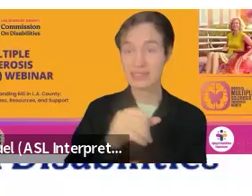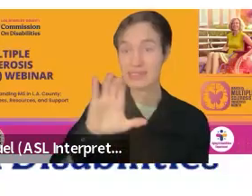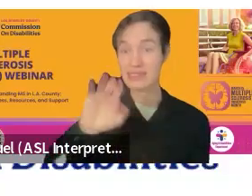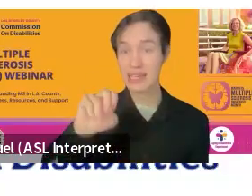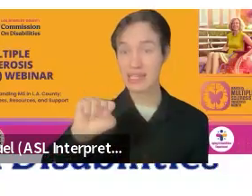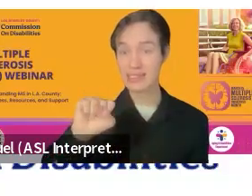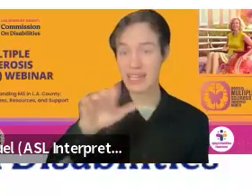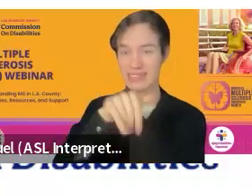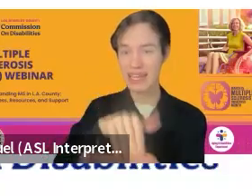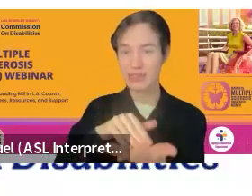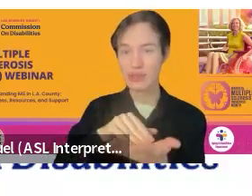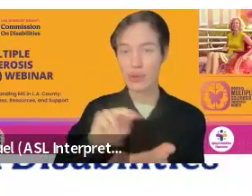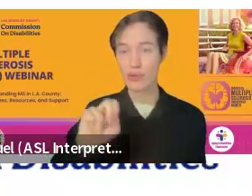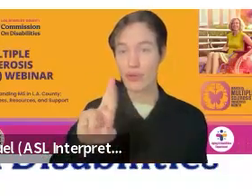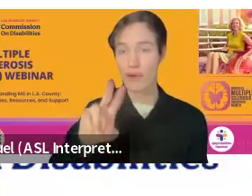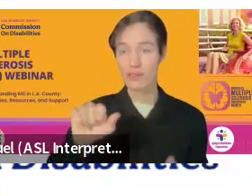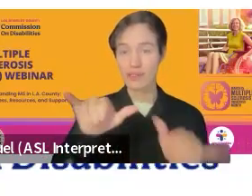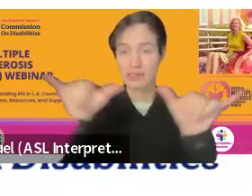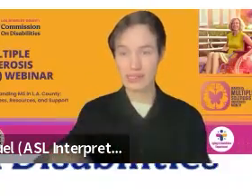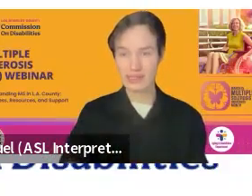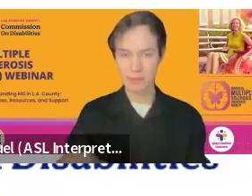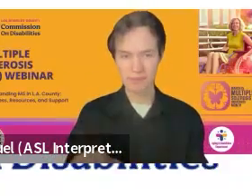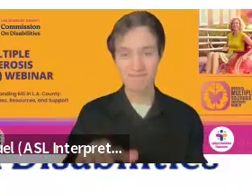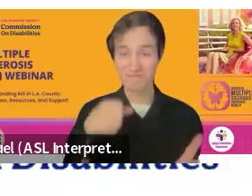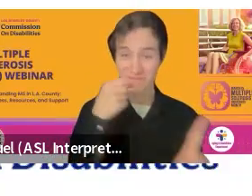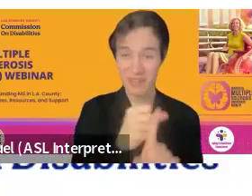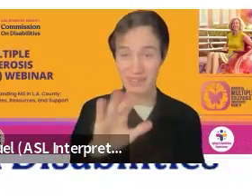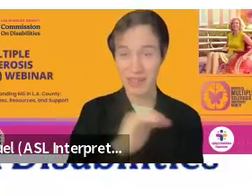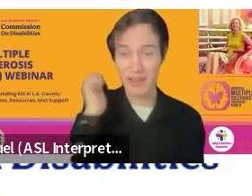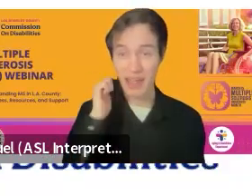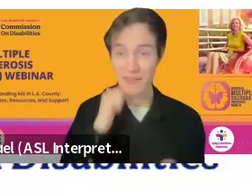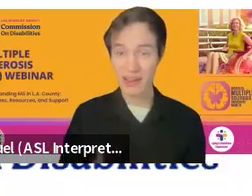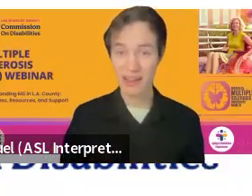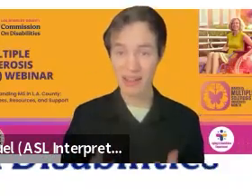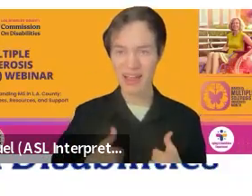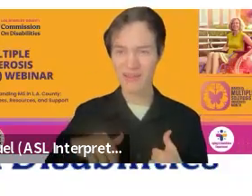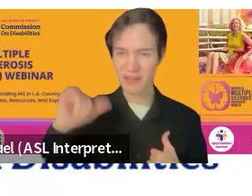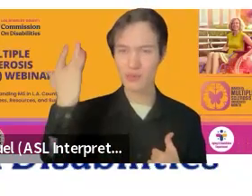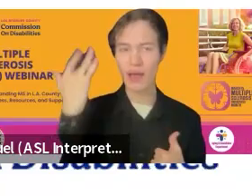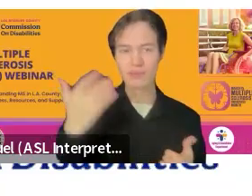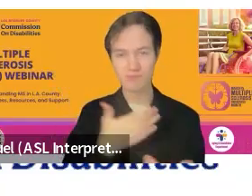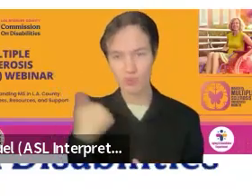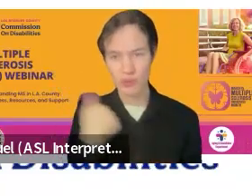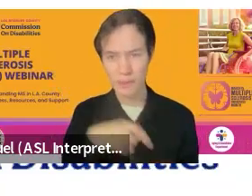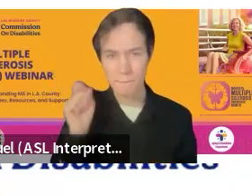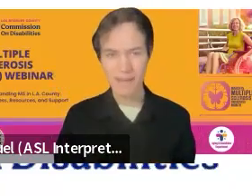life. Understanding the biological basis helps in advocating for better